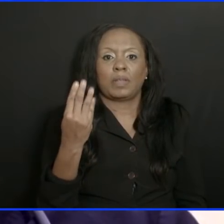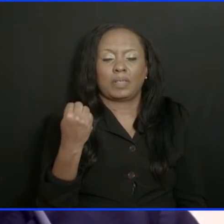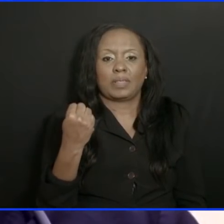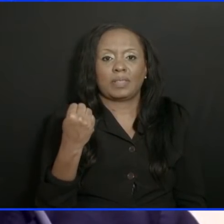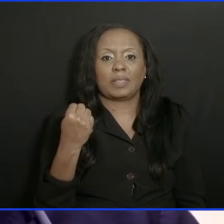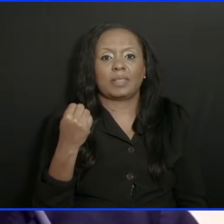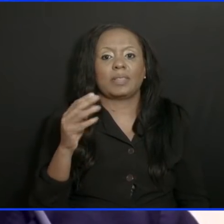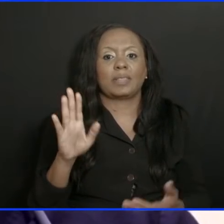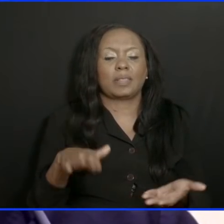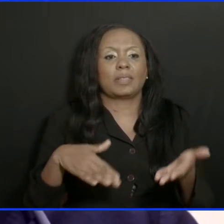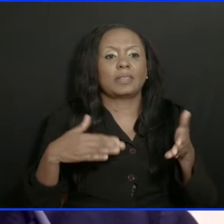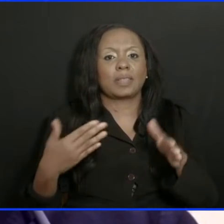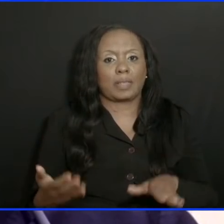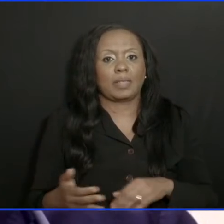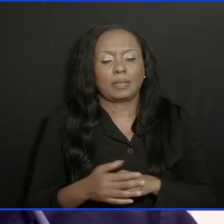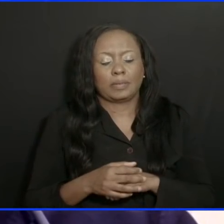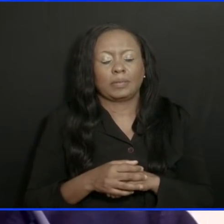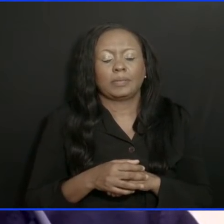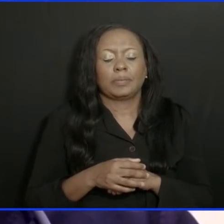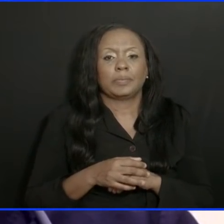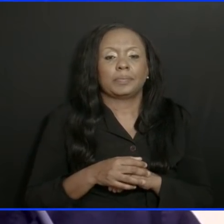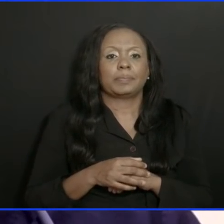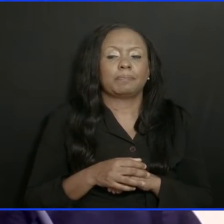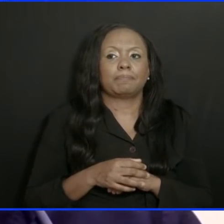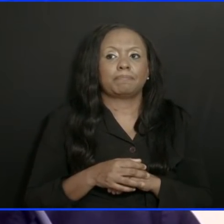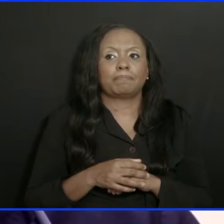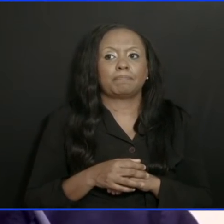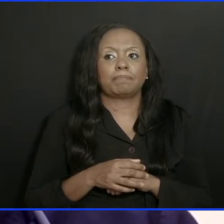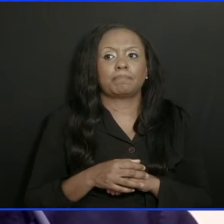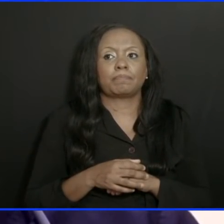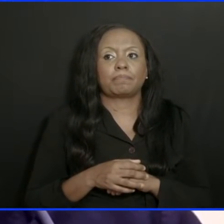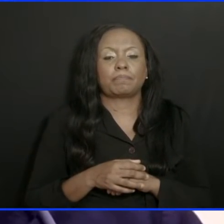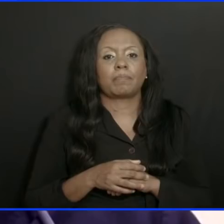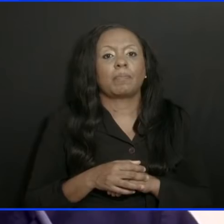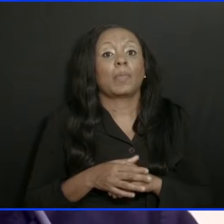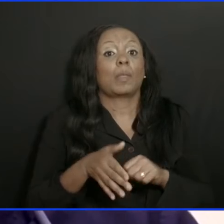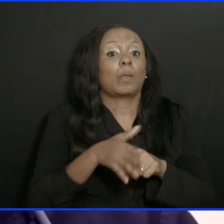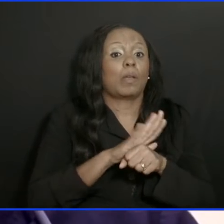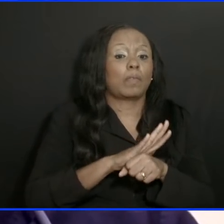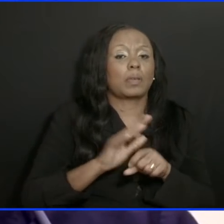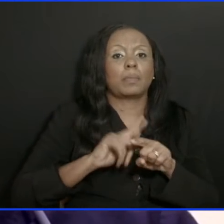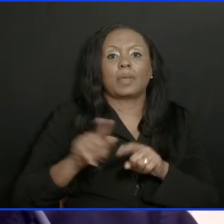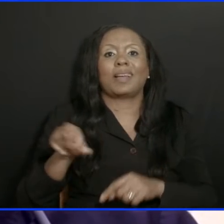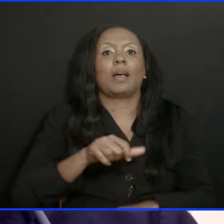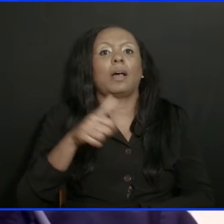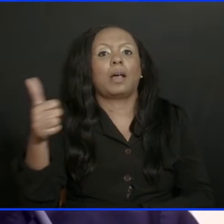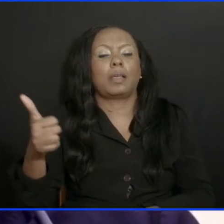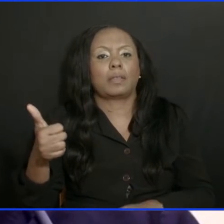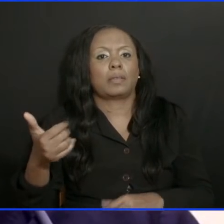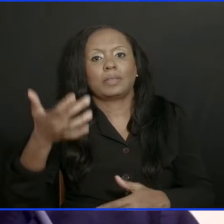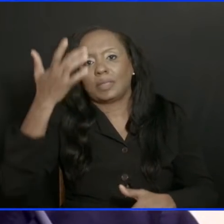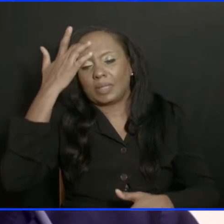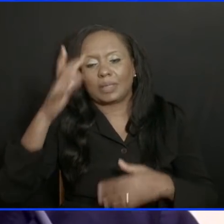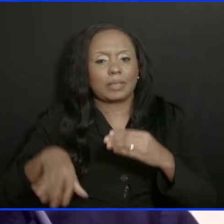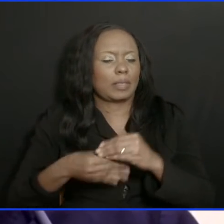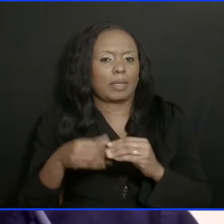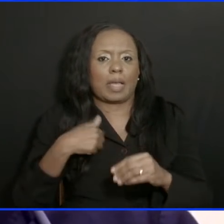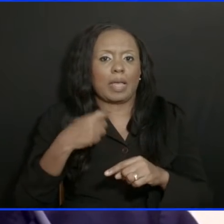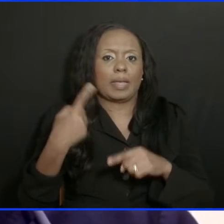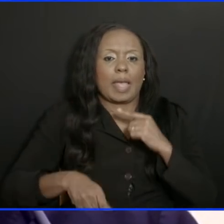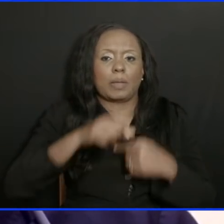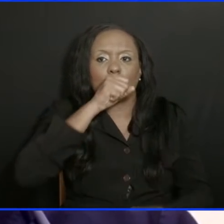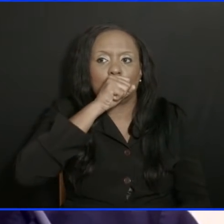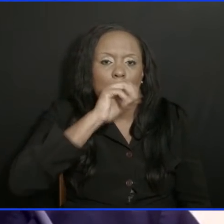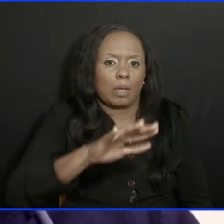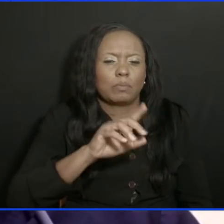other underlying conditions, which I'm unable to discuss certainly at this meeting, but he was